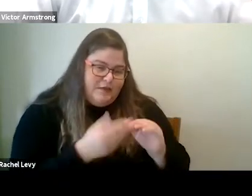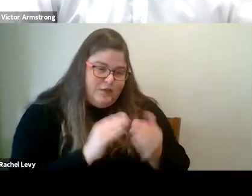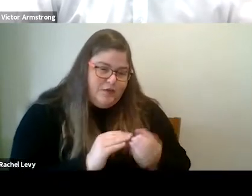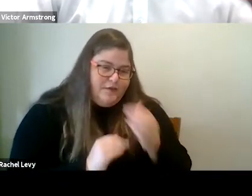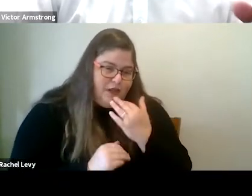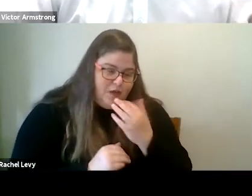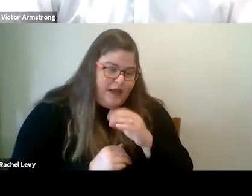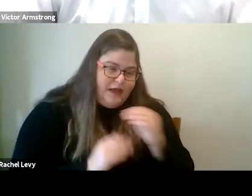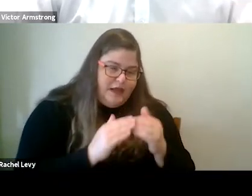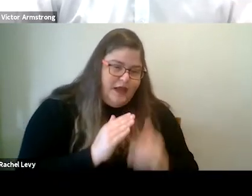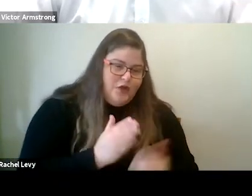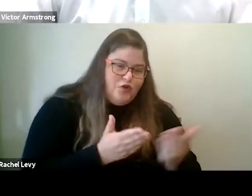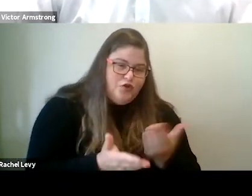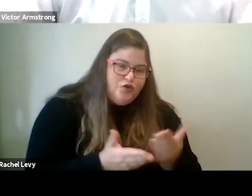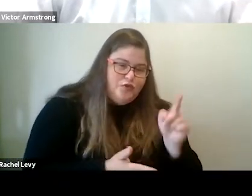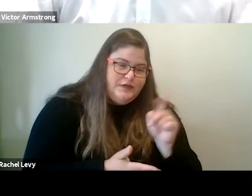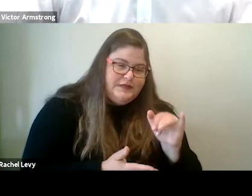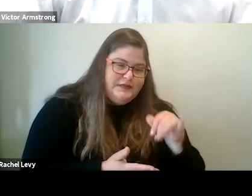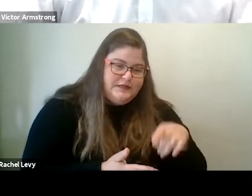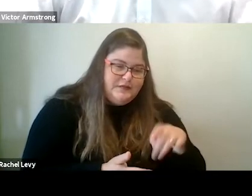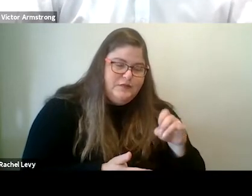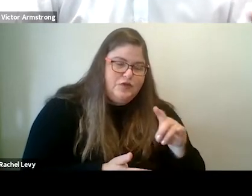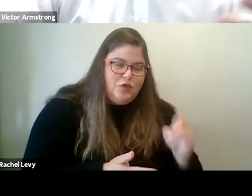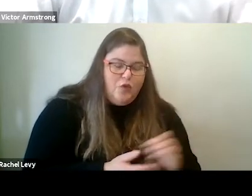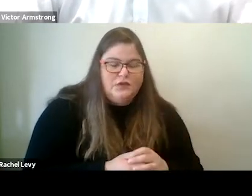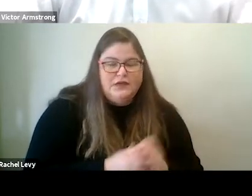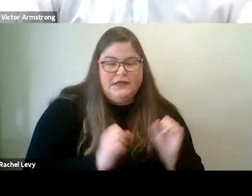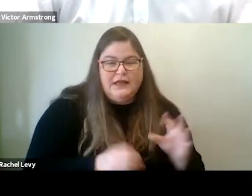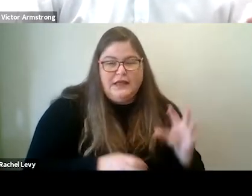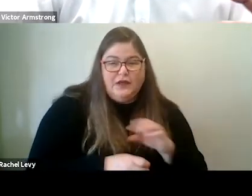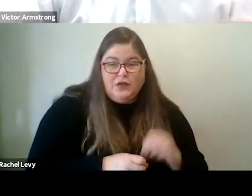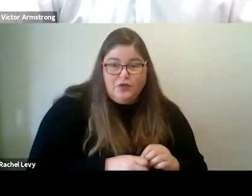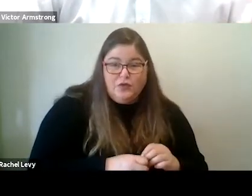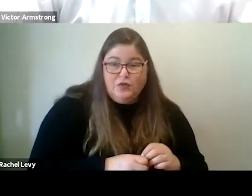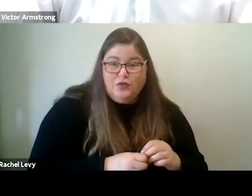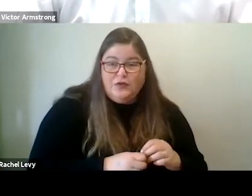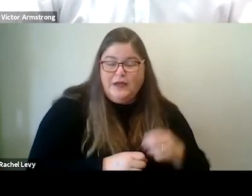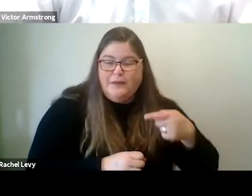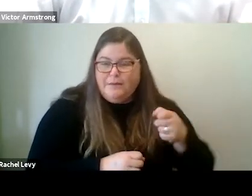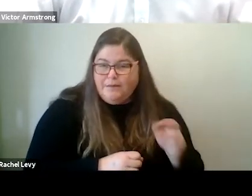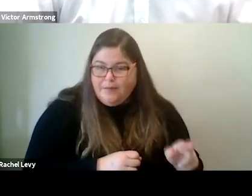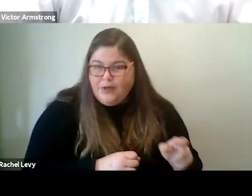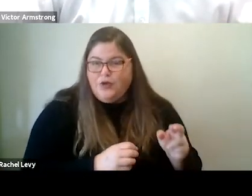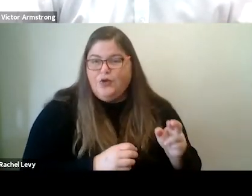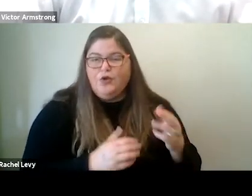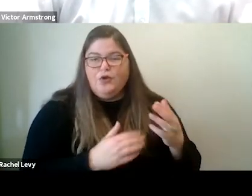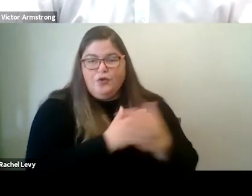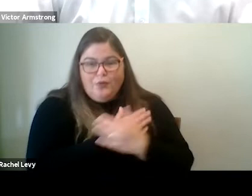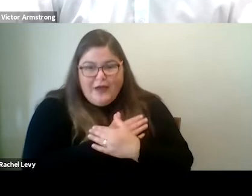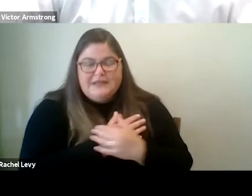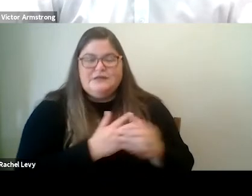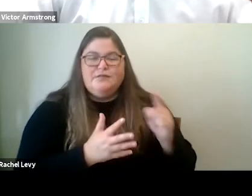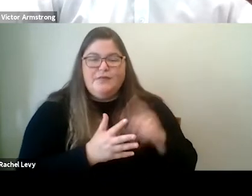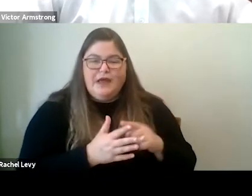zip codes. These resources can include mobile crisis, facility-based crisis, peer respite, and any number of resources designed to